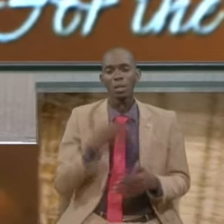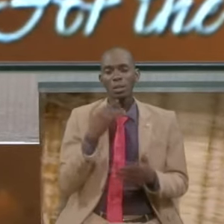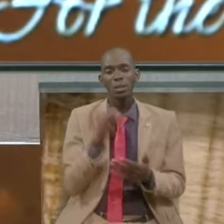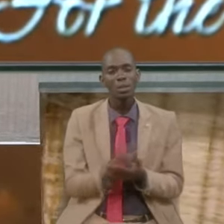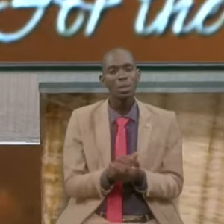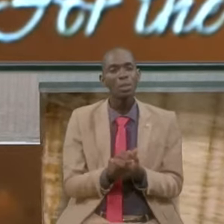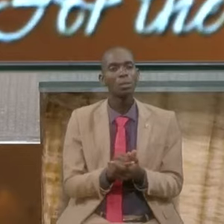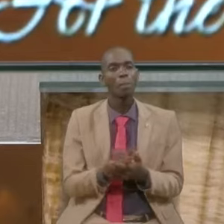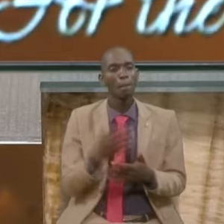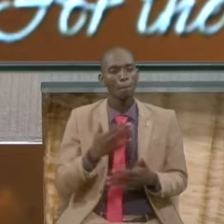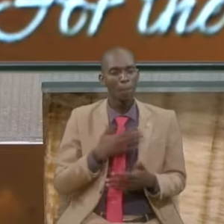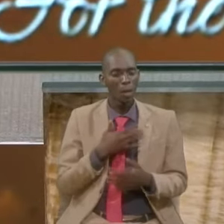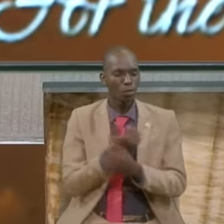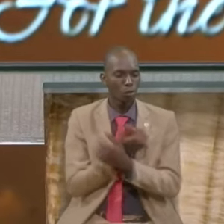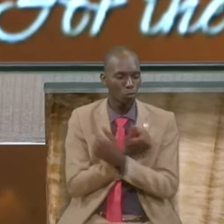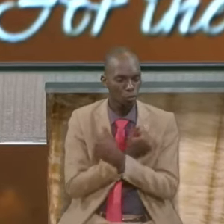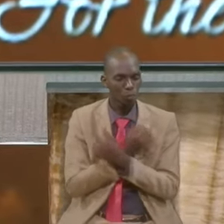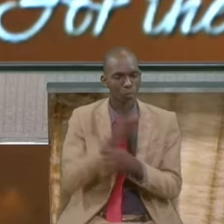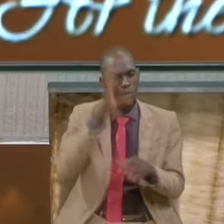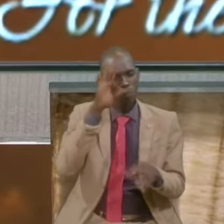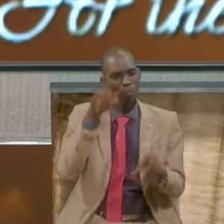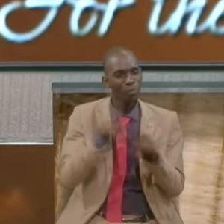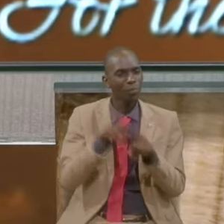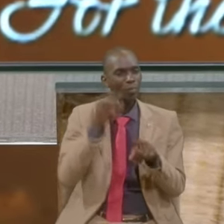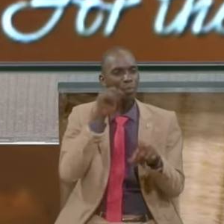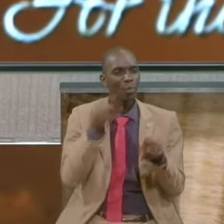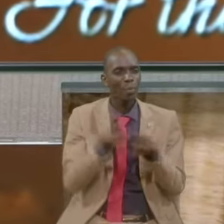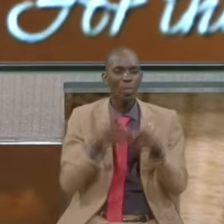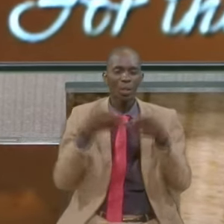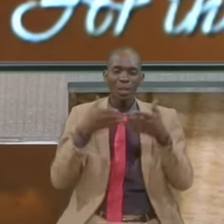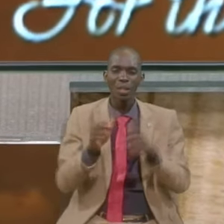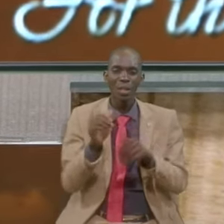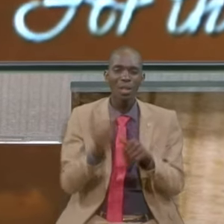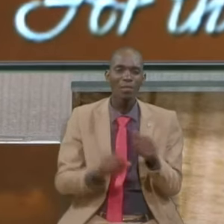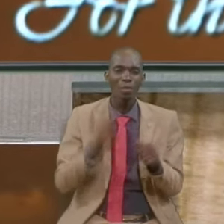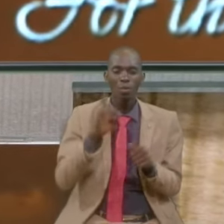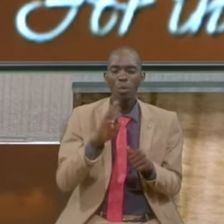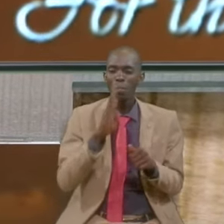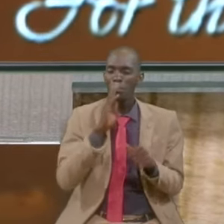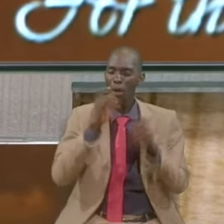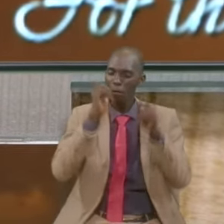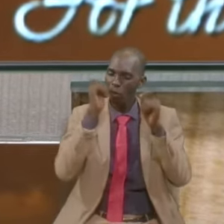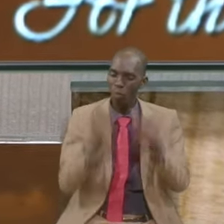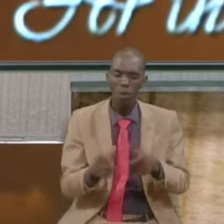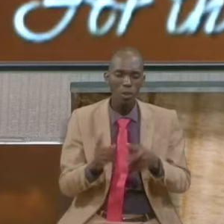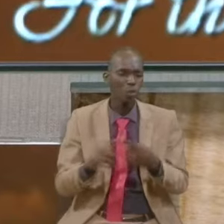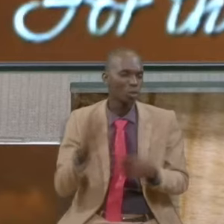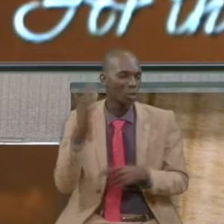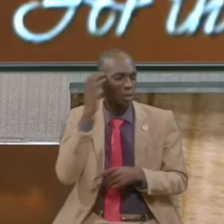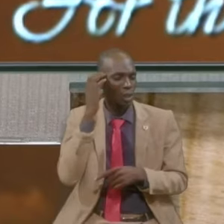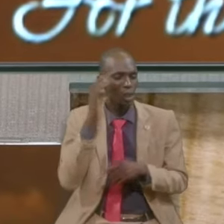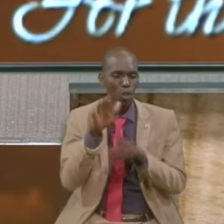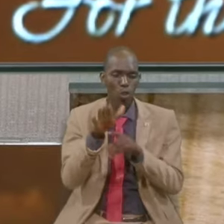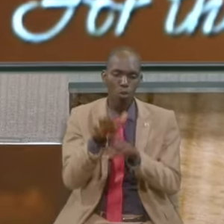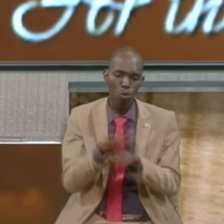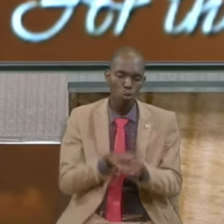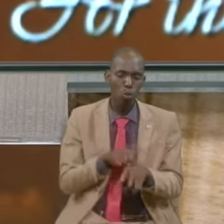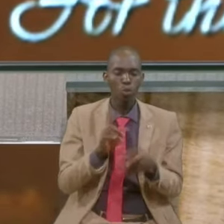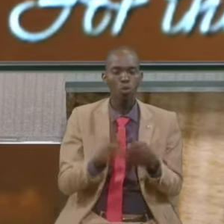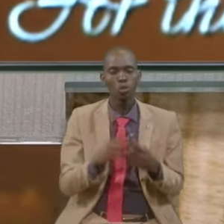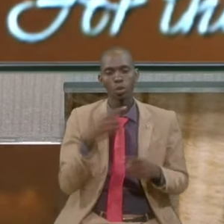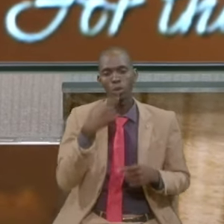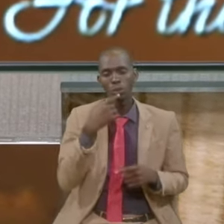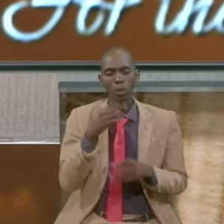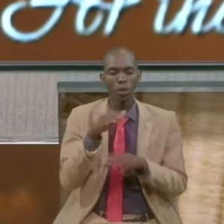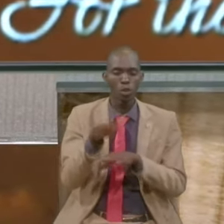beloved brethren, let every man be swift to hear, slow to speak, slow to